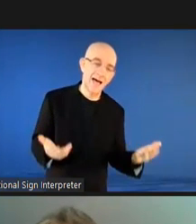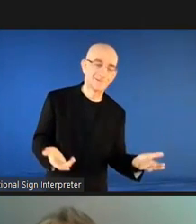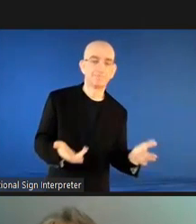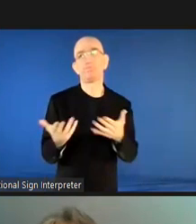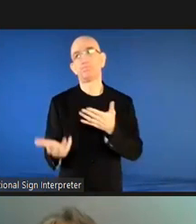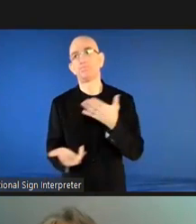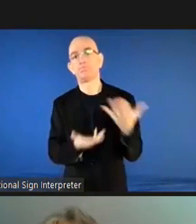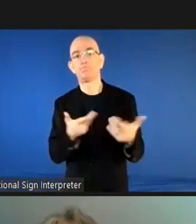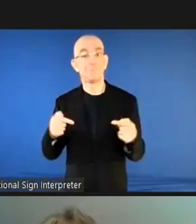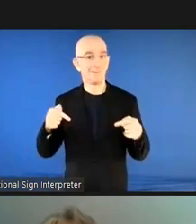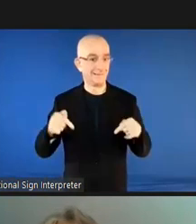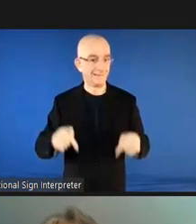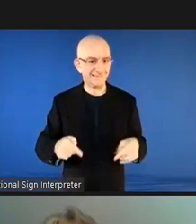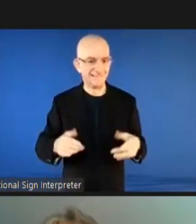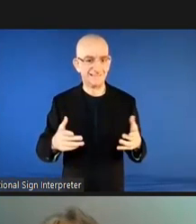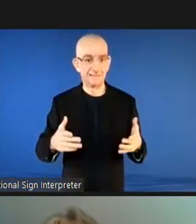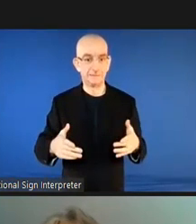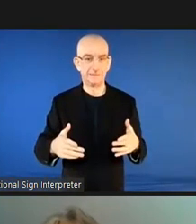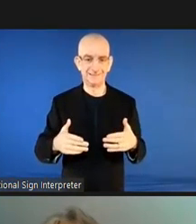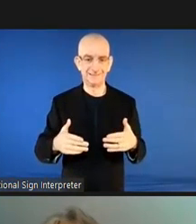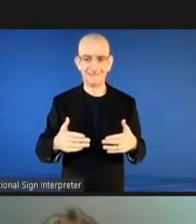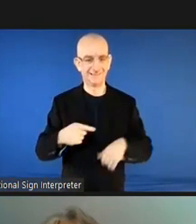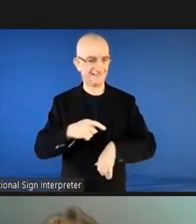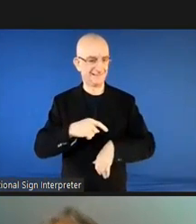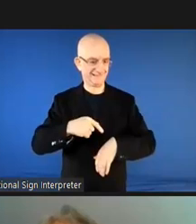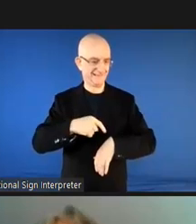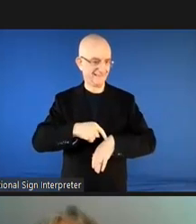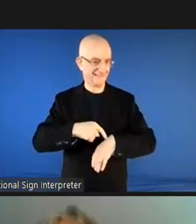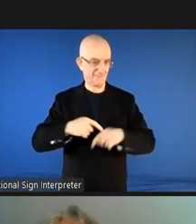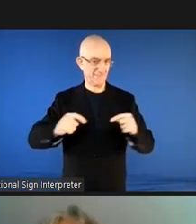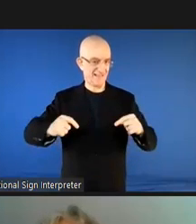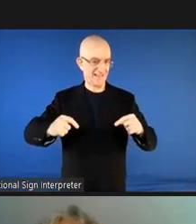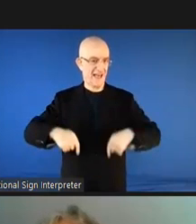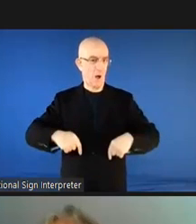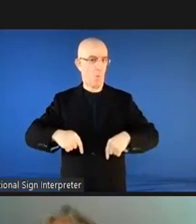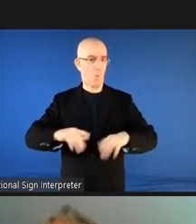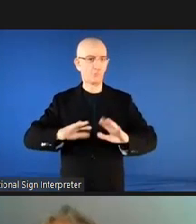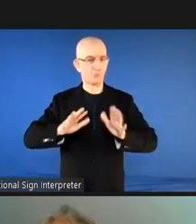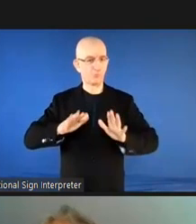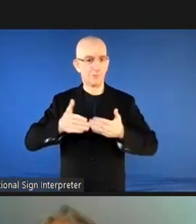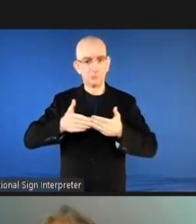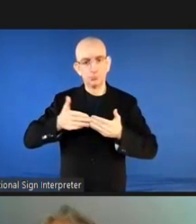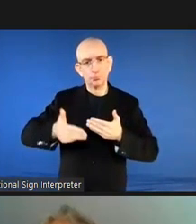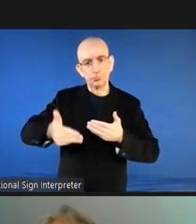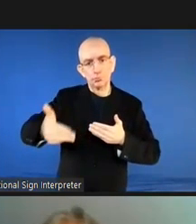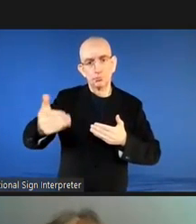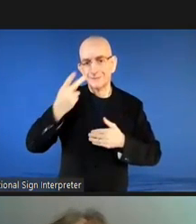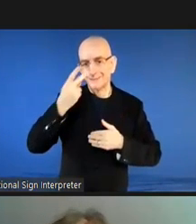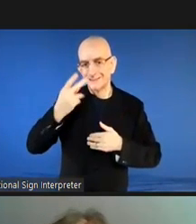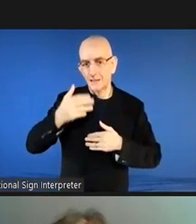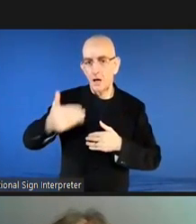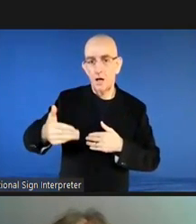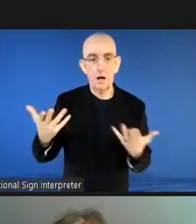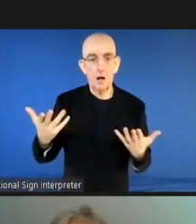other child practically in the world at the moment, the biggest impact will be on education. But I